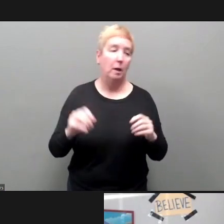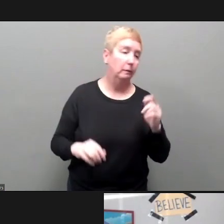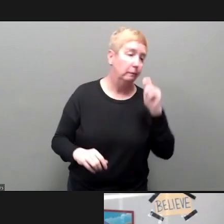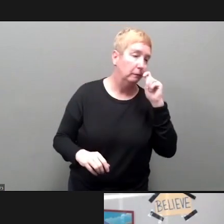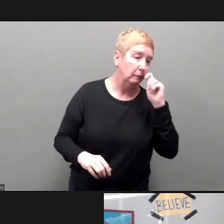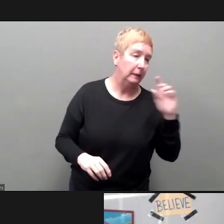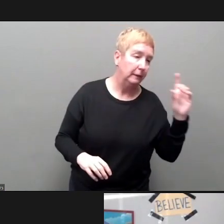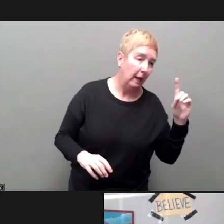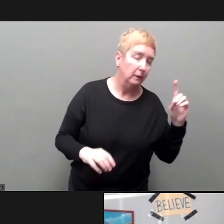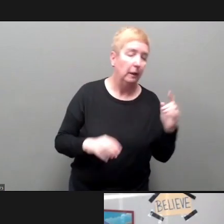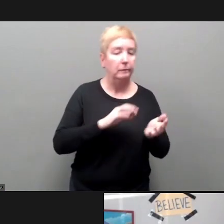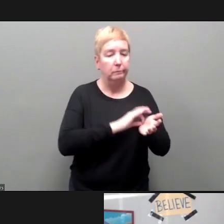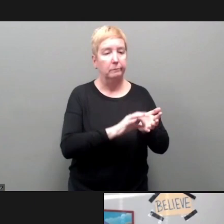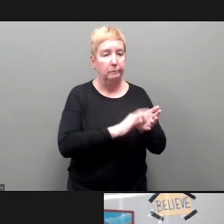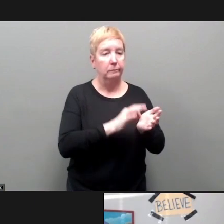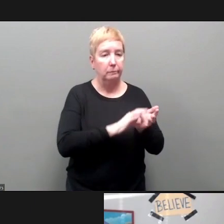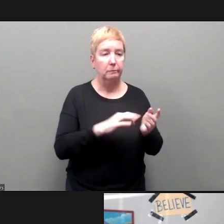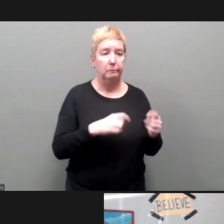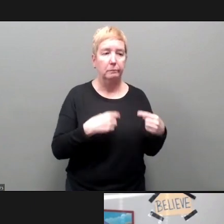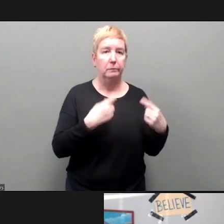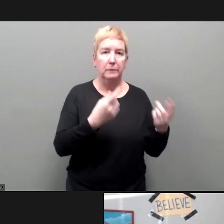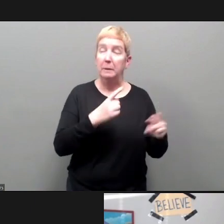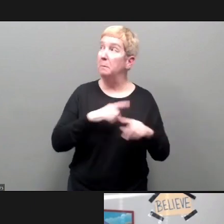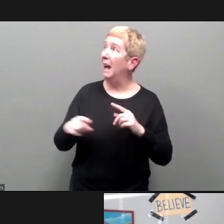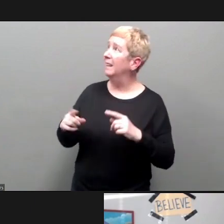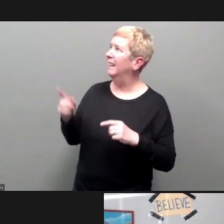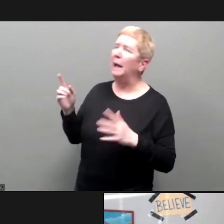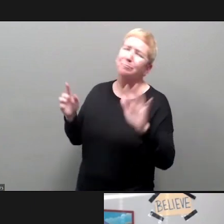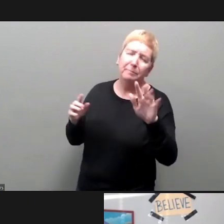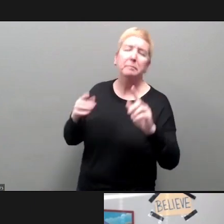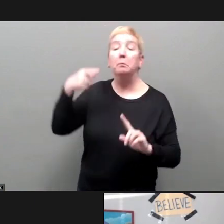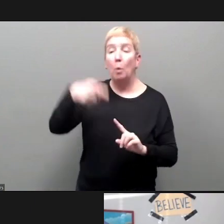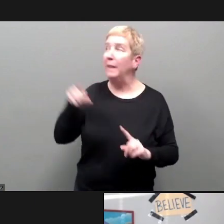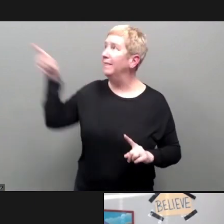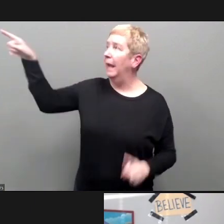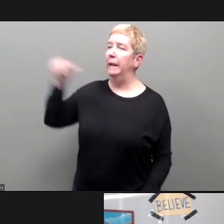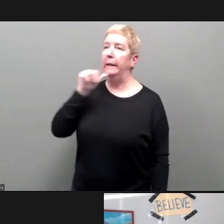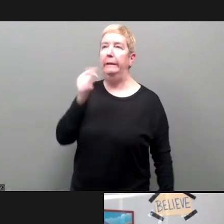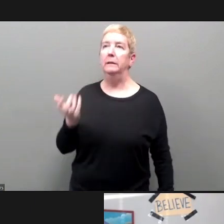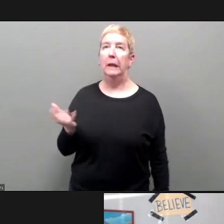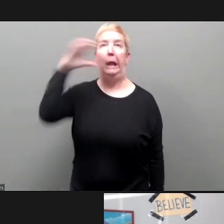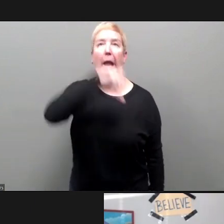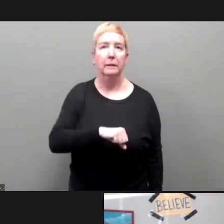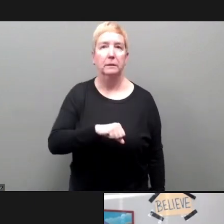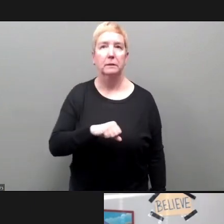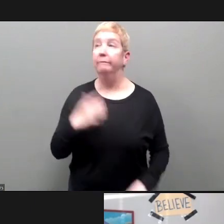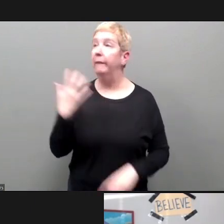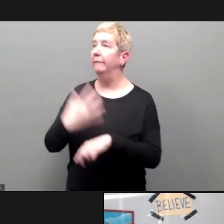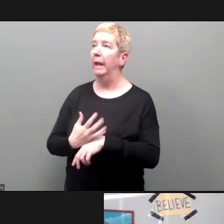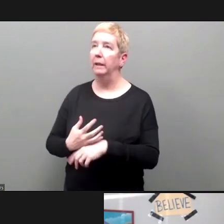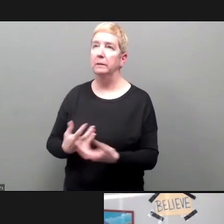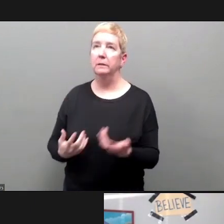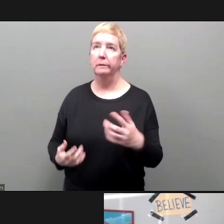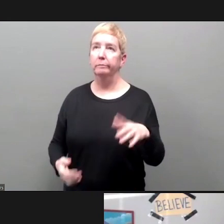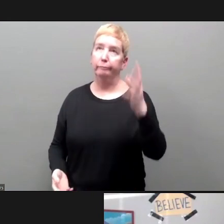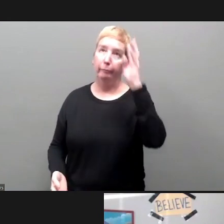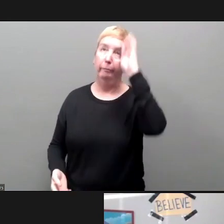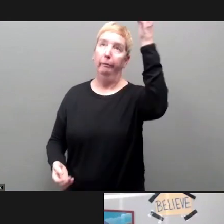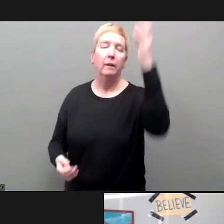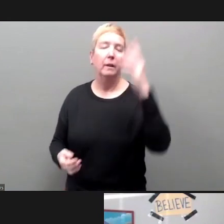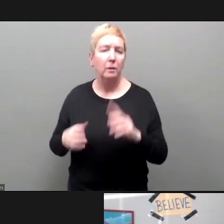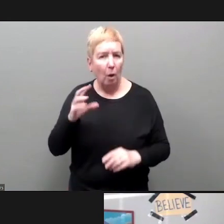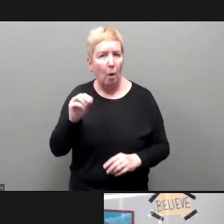and things like that. I mean, I don't think they just took a wild guess. I think they were relying on more